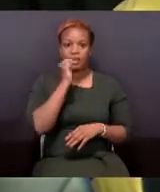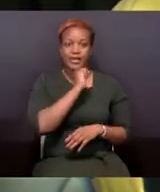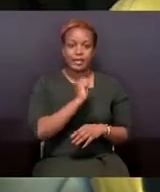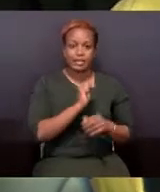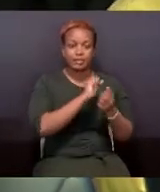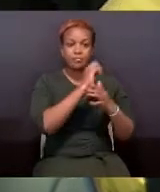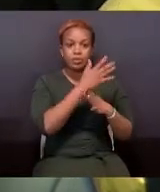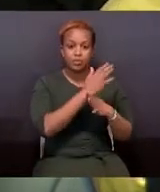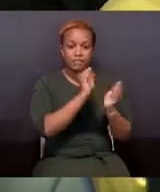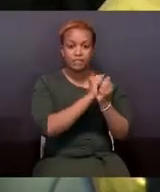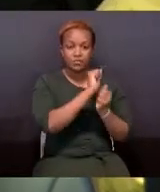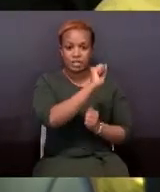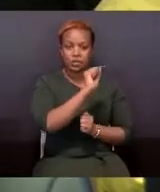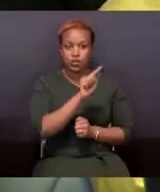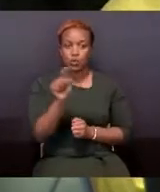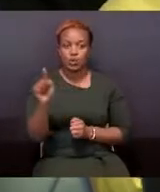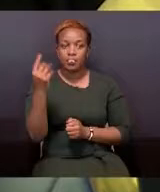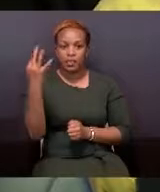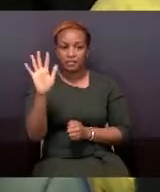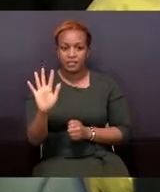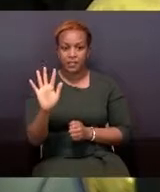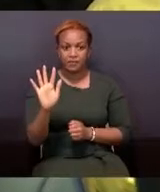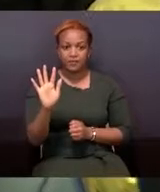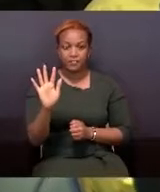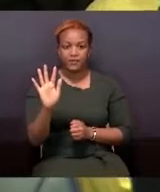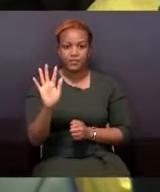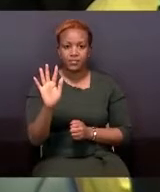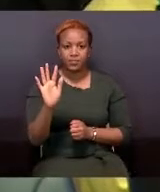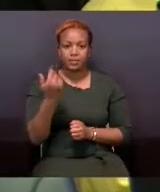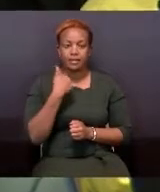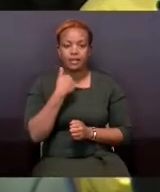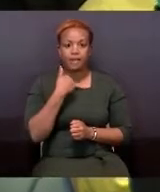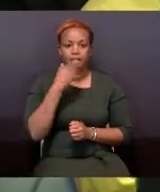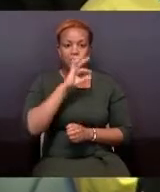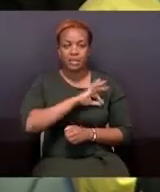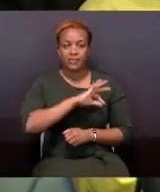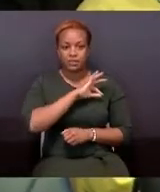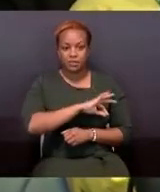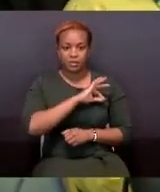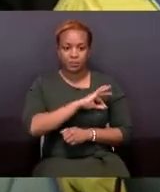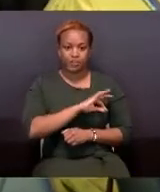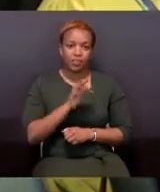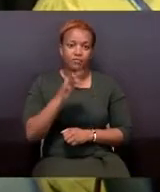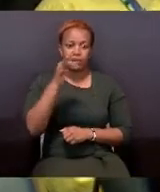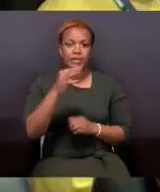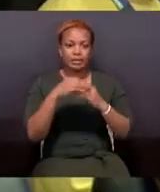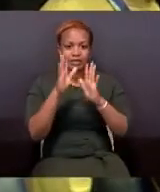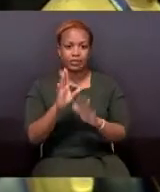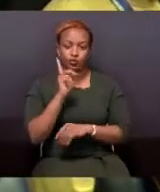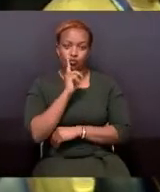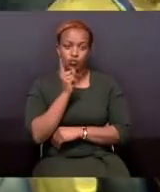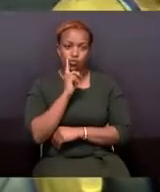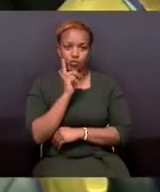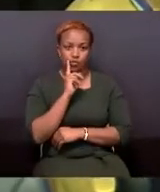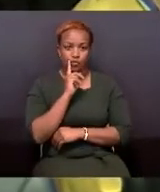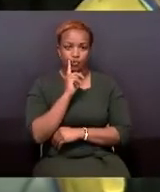to 35. Often we've been viewed as beneficiaries and the future leaders of tomorrow,